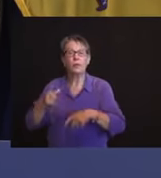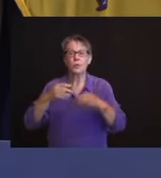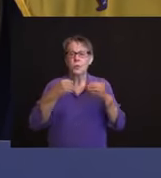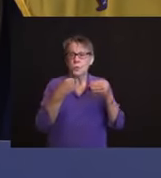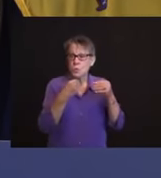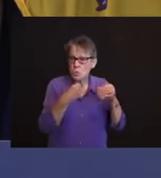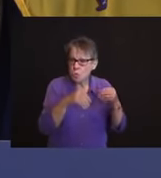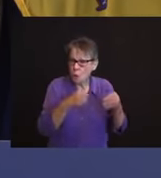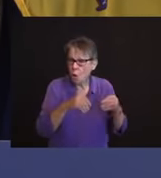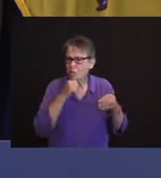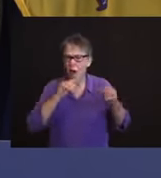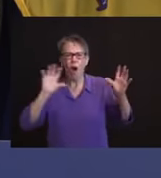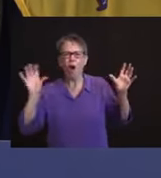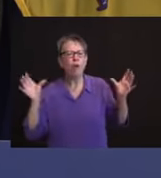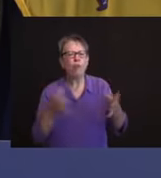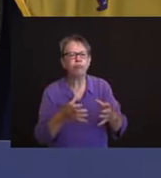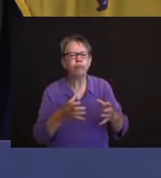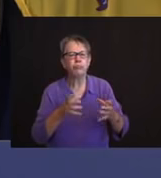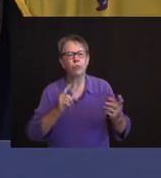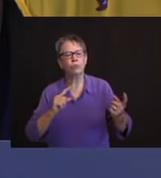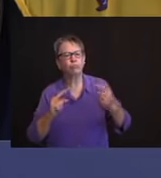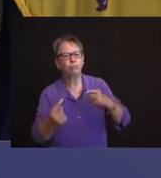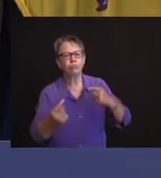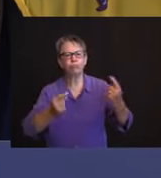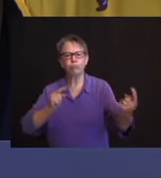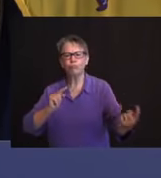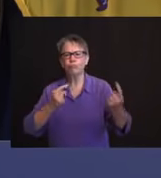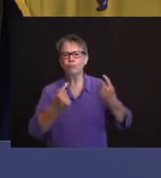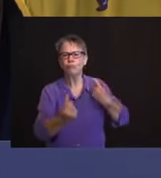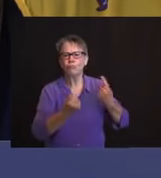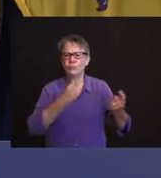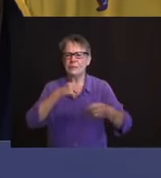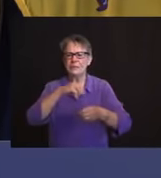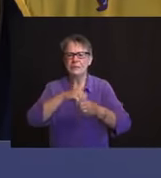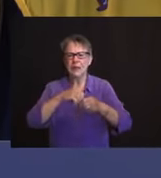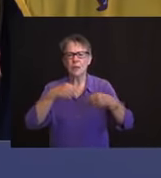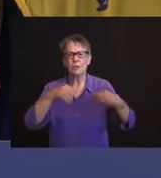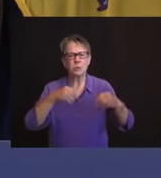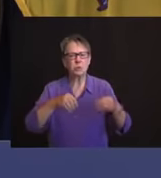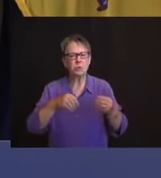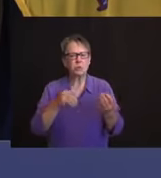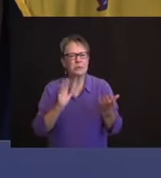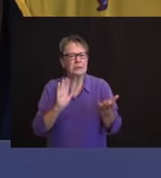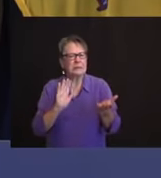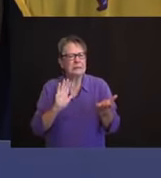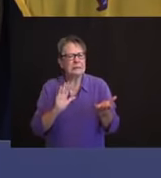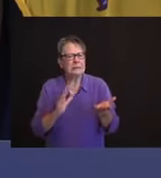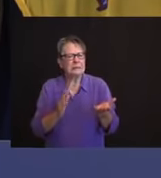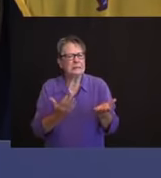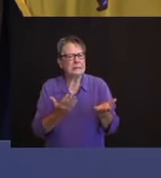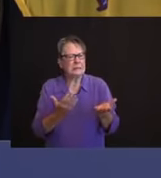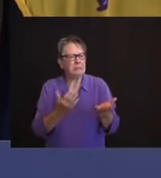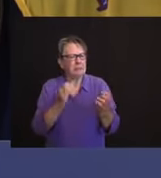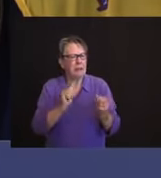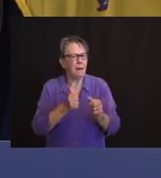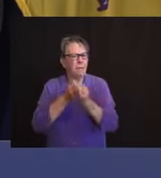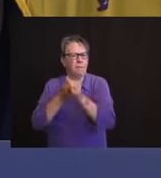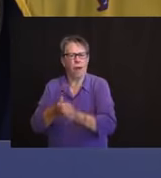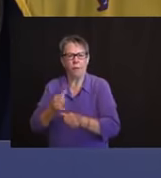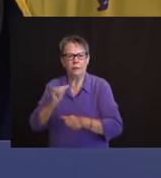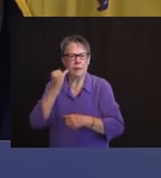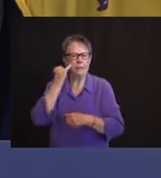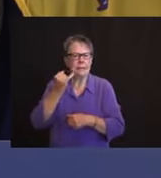more akin, honestly, to what the inside of a racetrack looks like in terms of going in to place a bet and leaving.